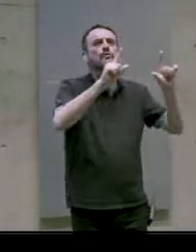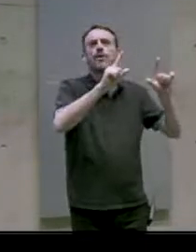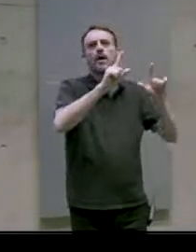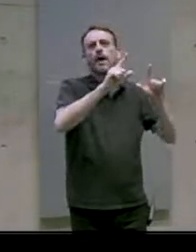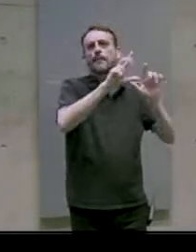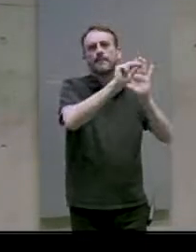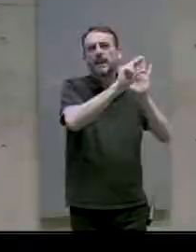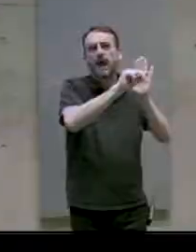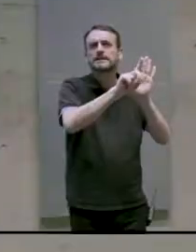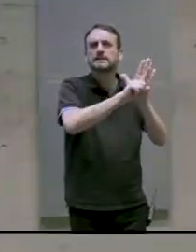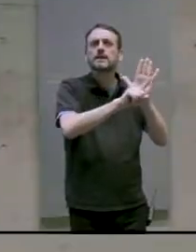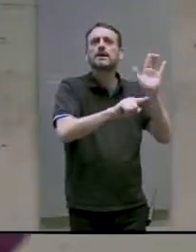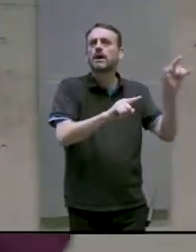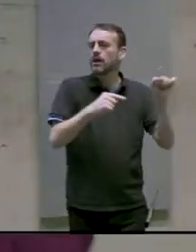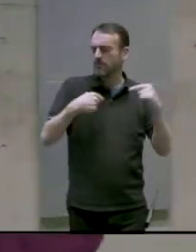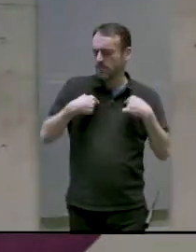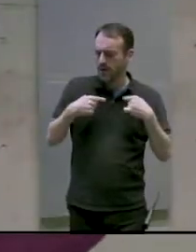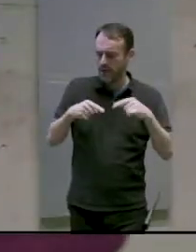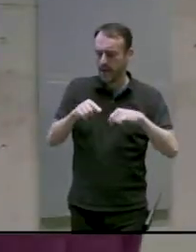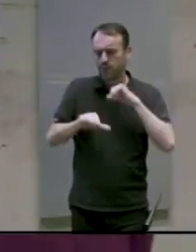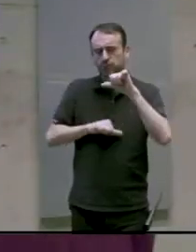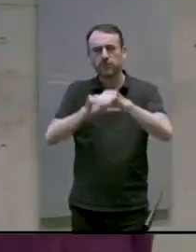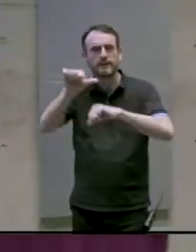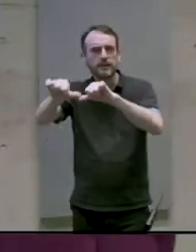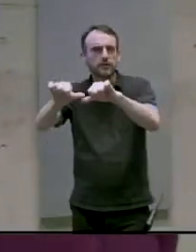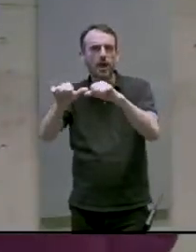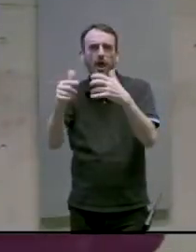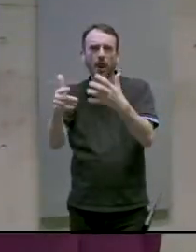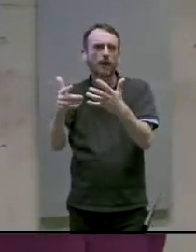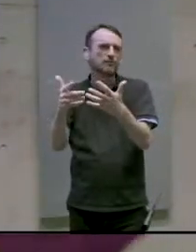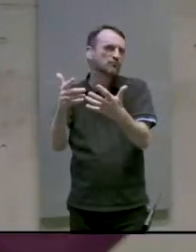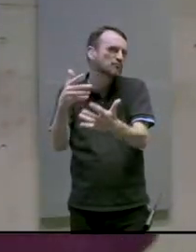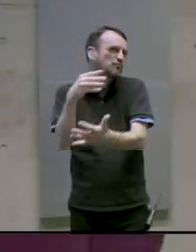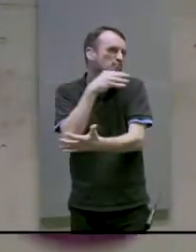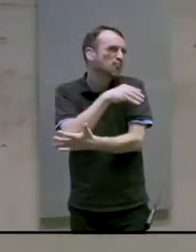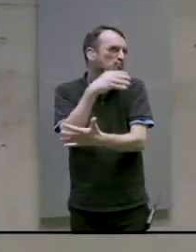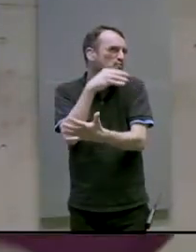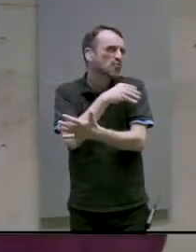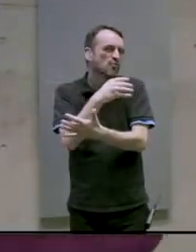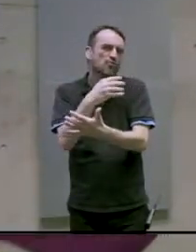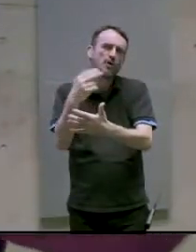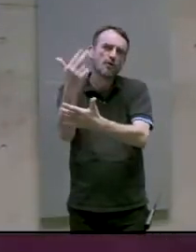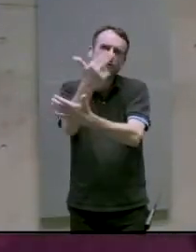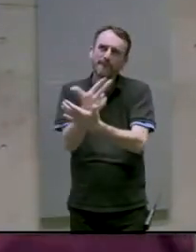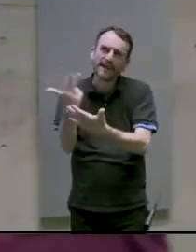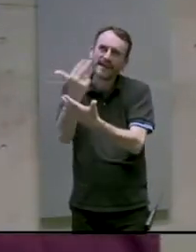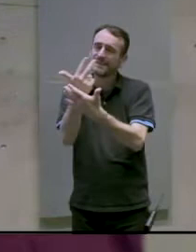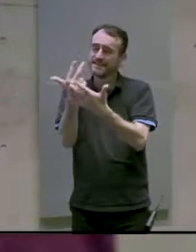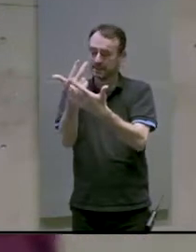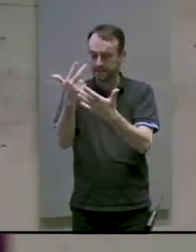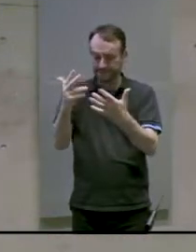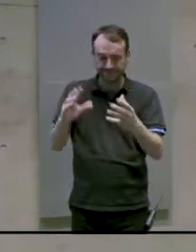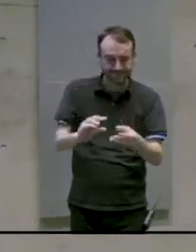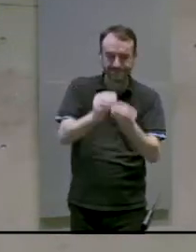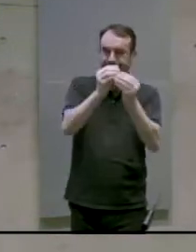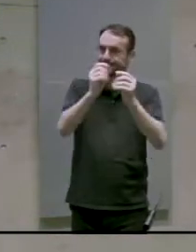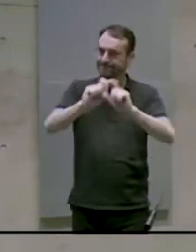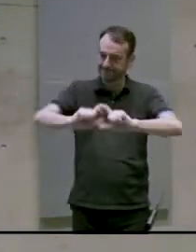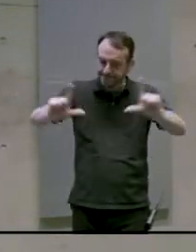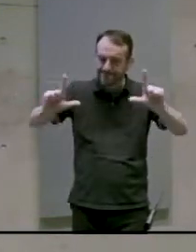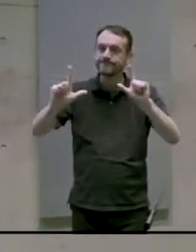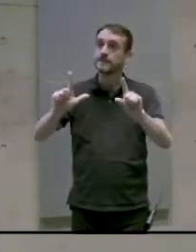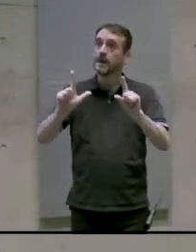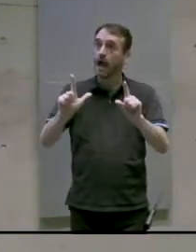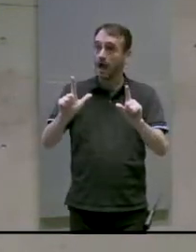to procedurally give you some crude graphics that are made up from bits and pieces. There were quite a few of